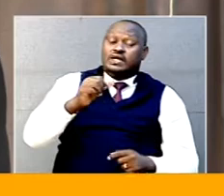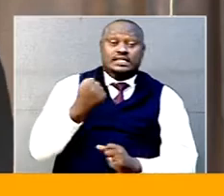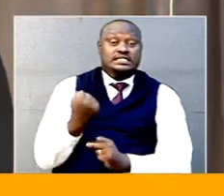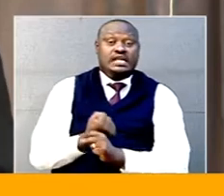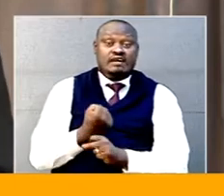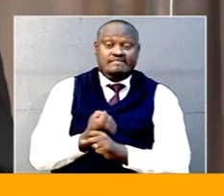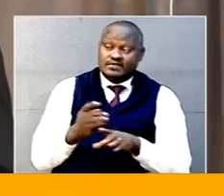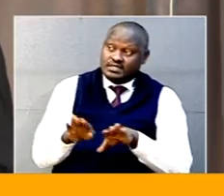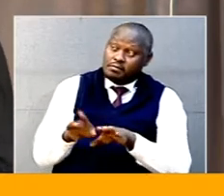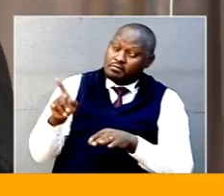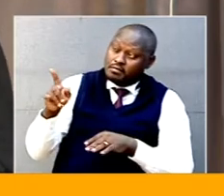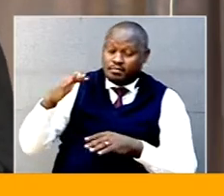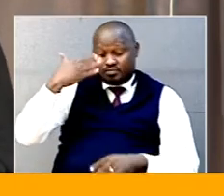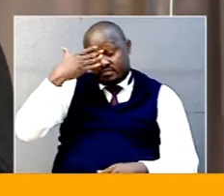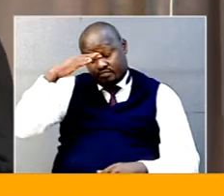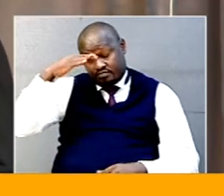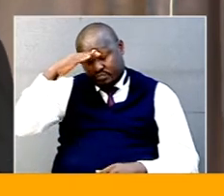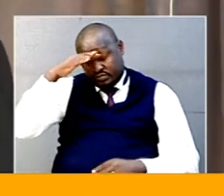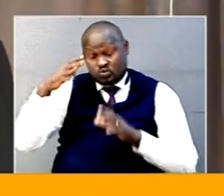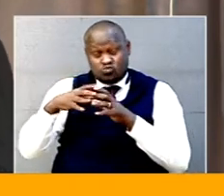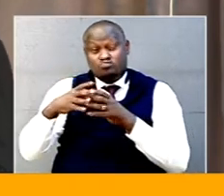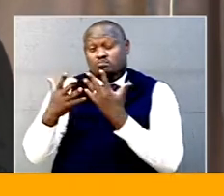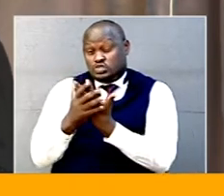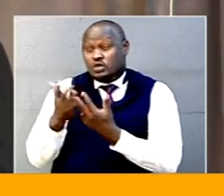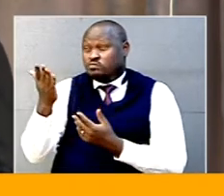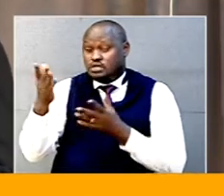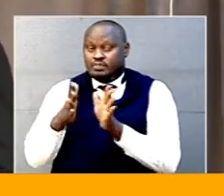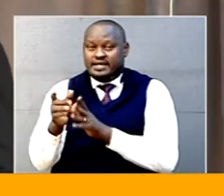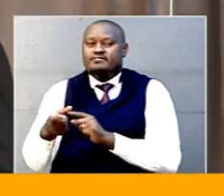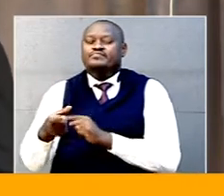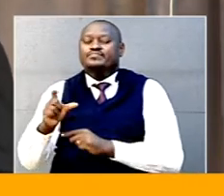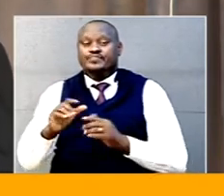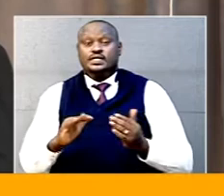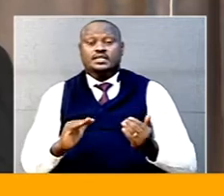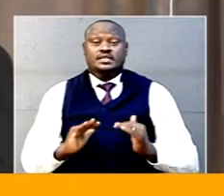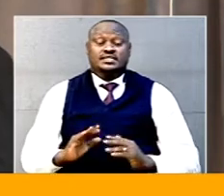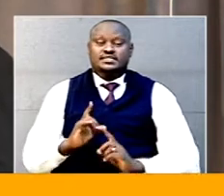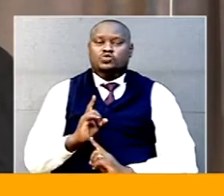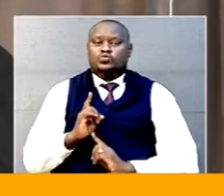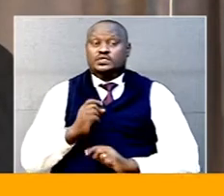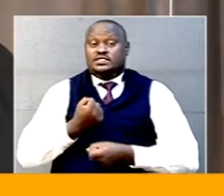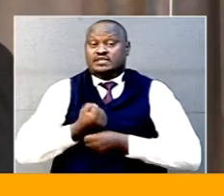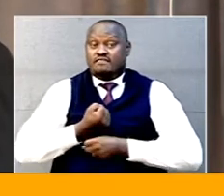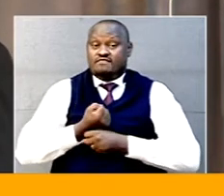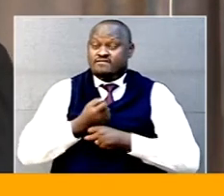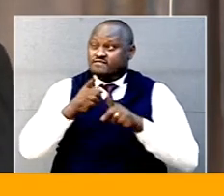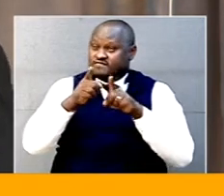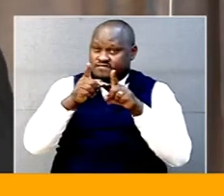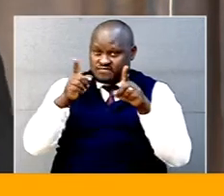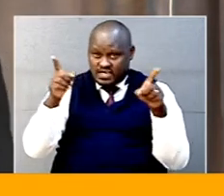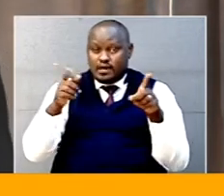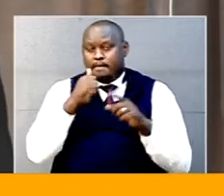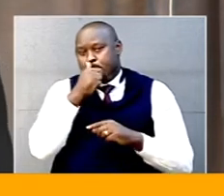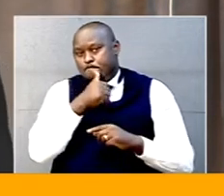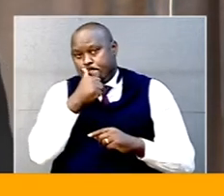from warder to sergeant level, and then security officers at the junior intelligence